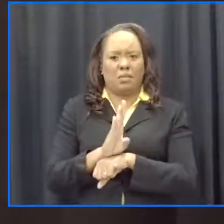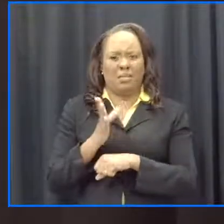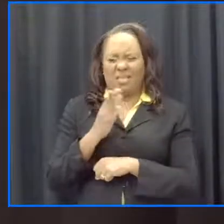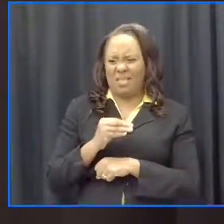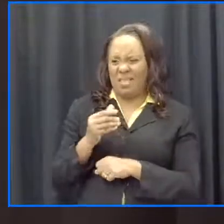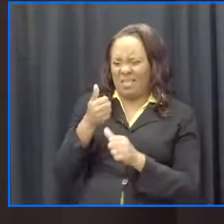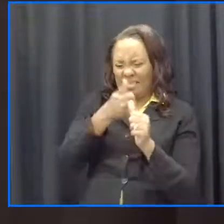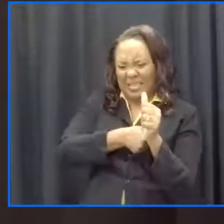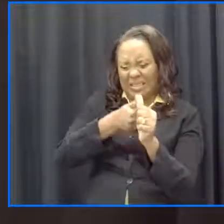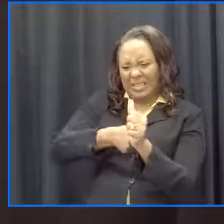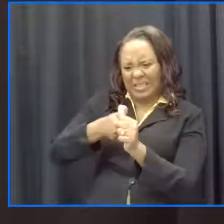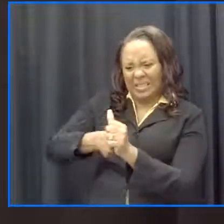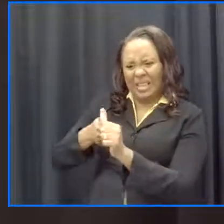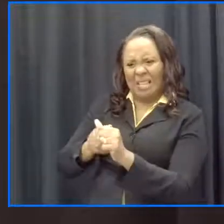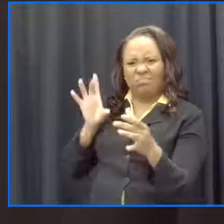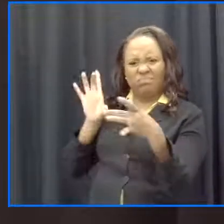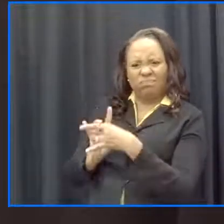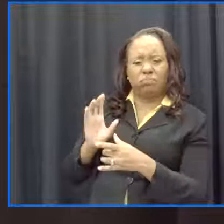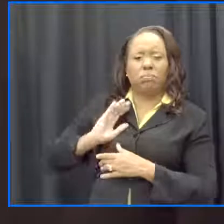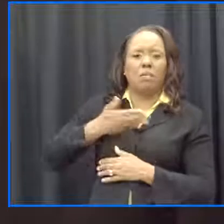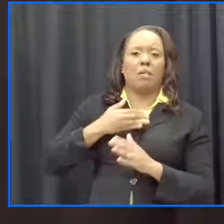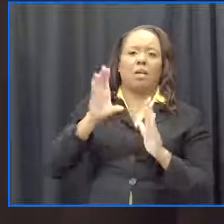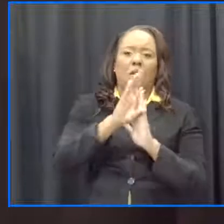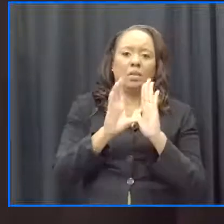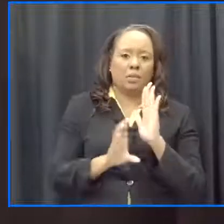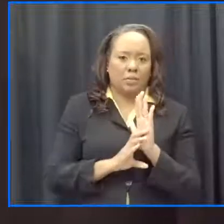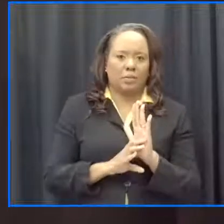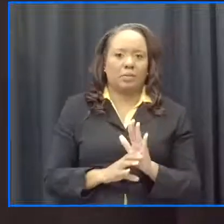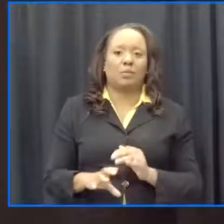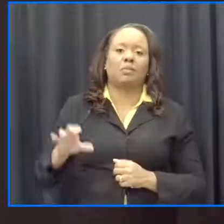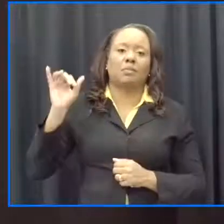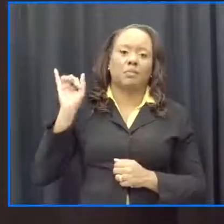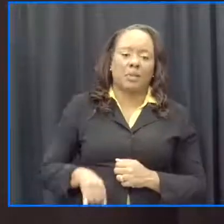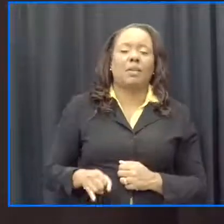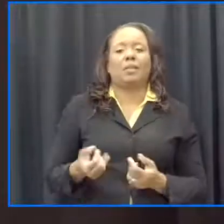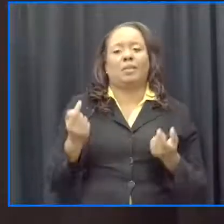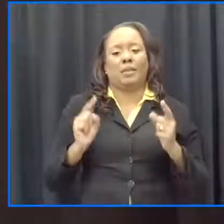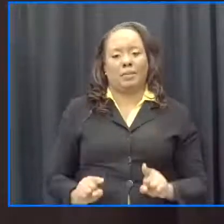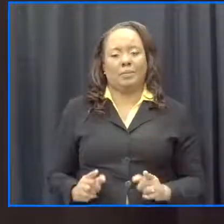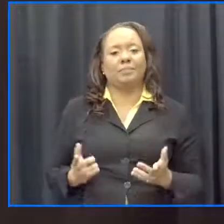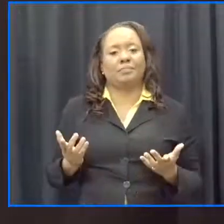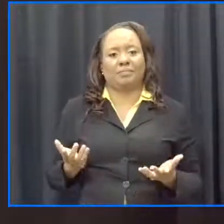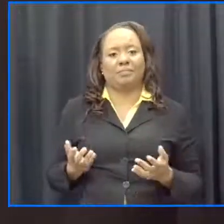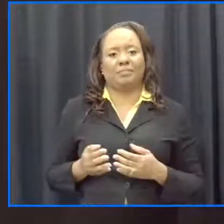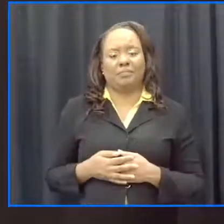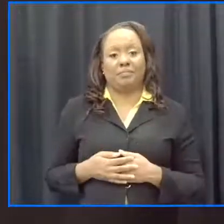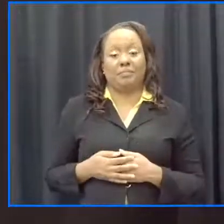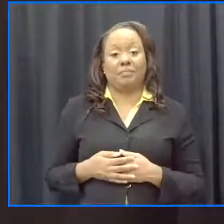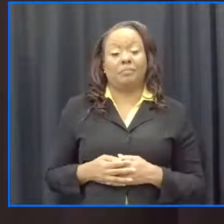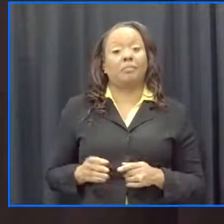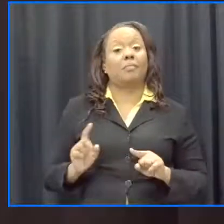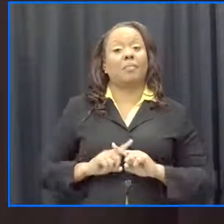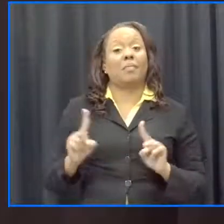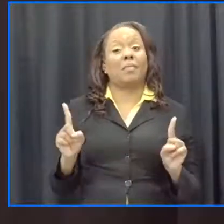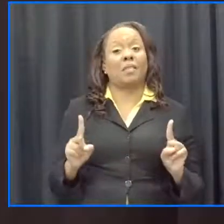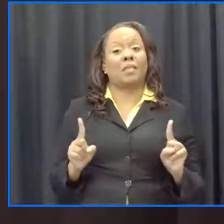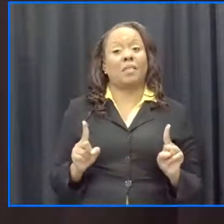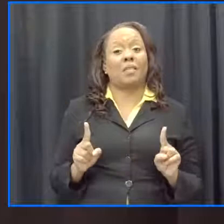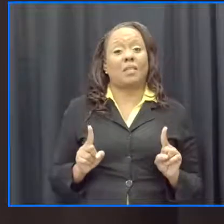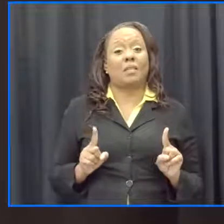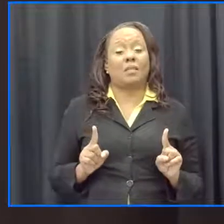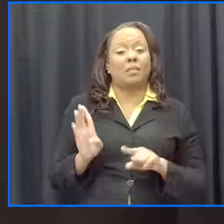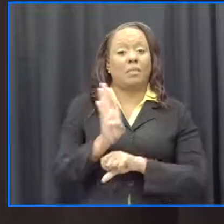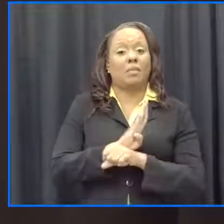Barbados and on every element of our Constitution. And that is exactly what will be done. But this is